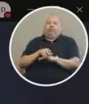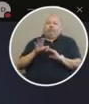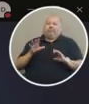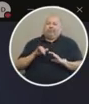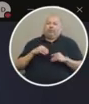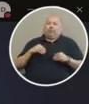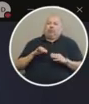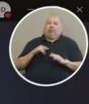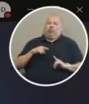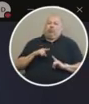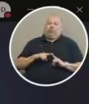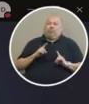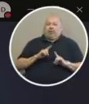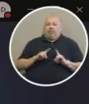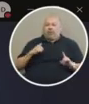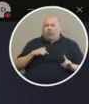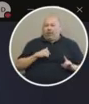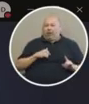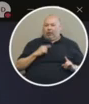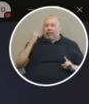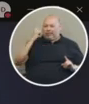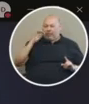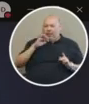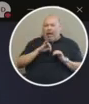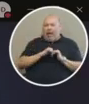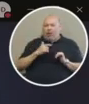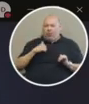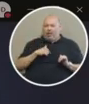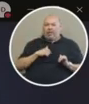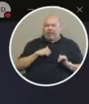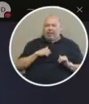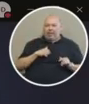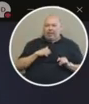at that point. But we are considering how we can